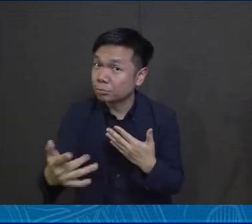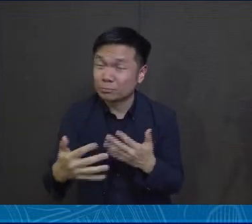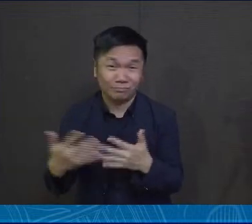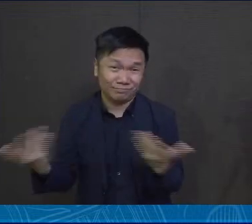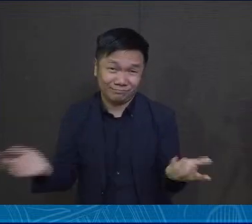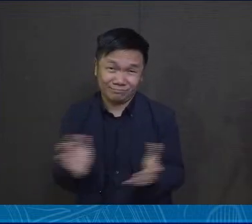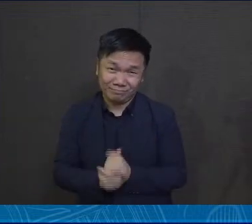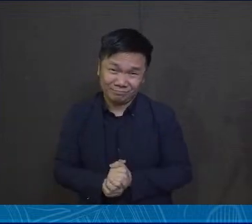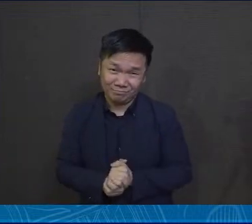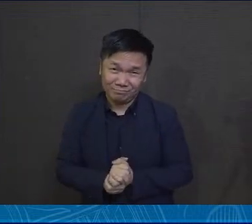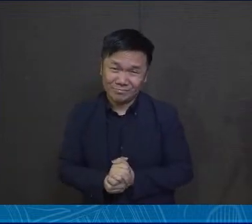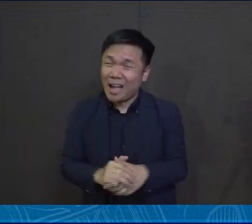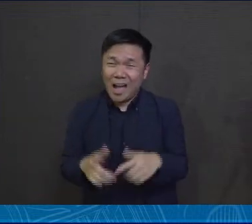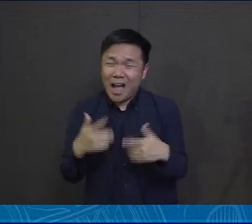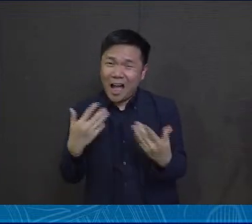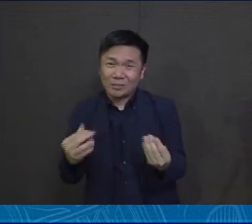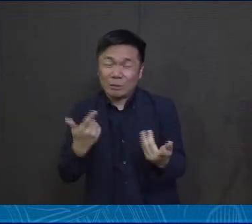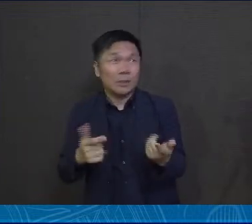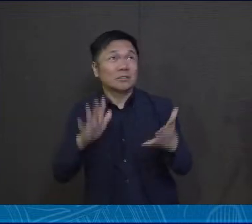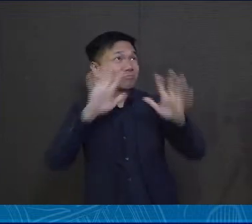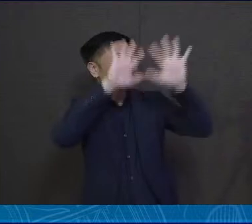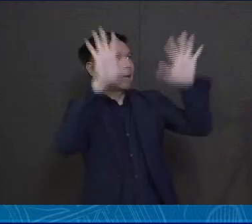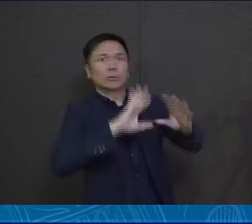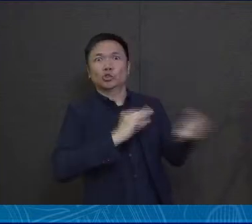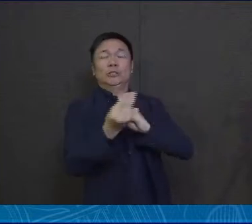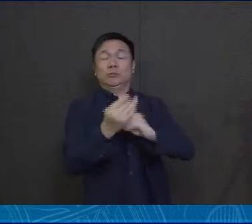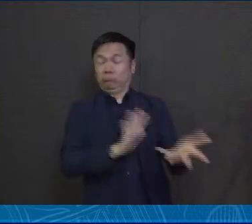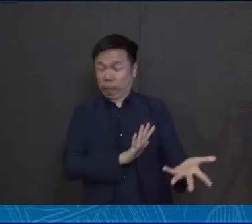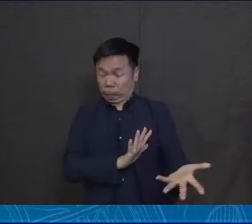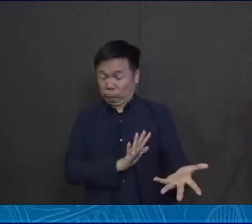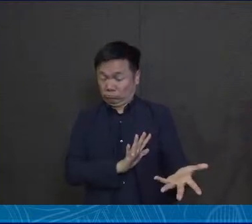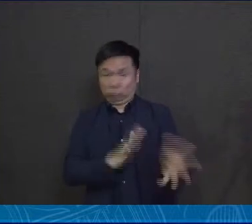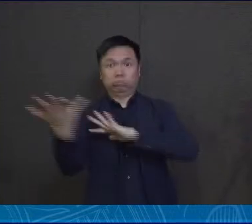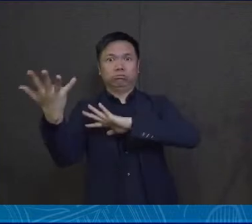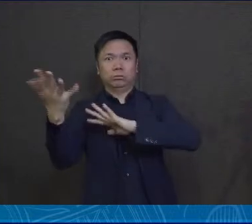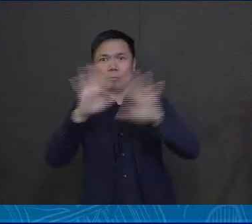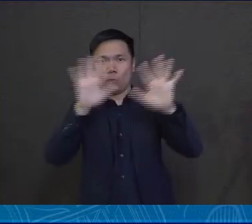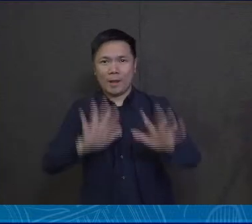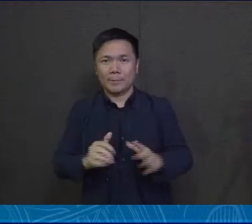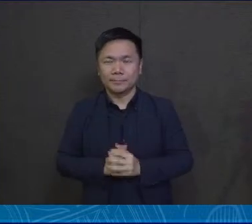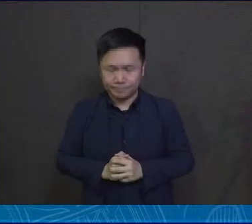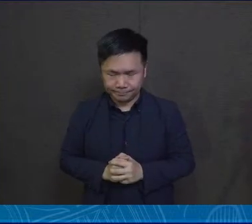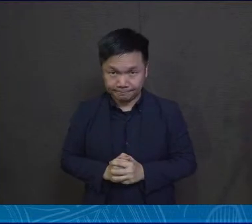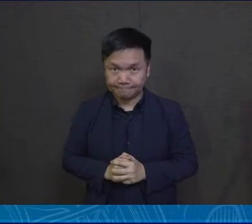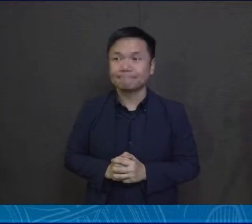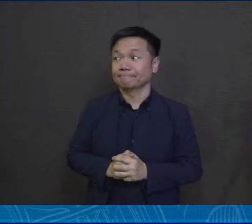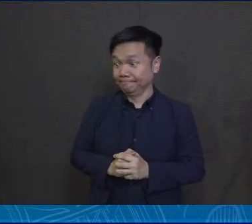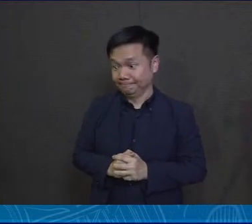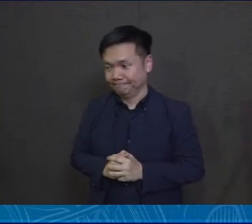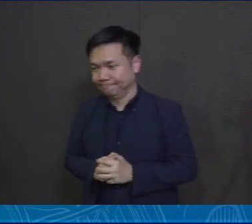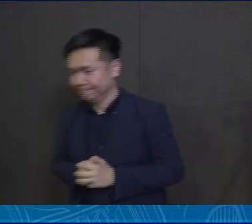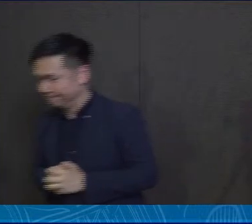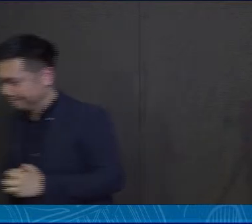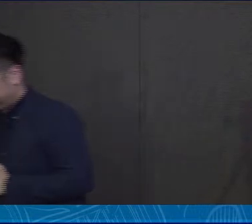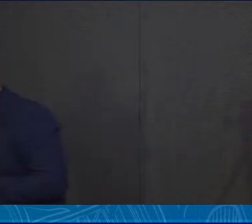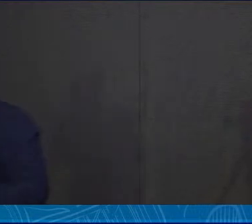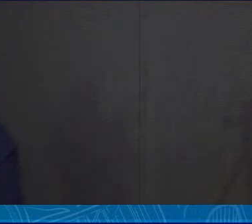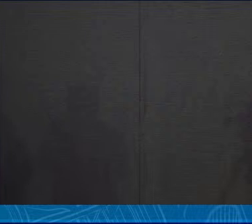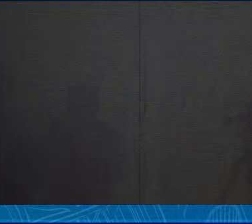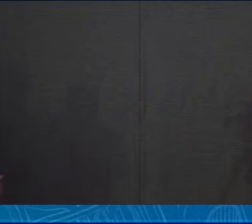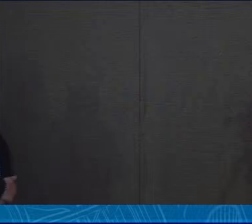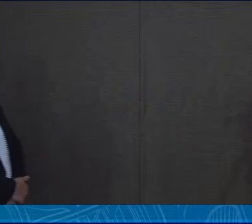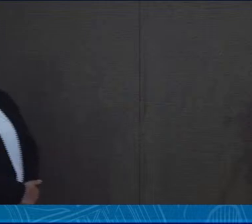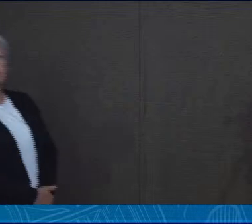this climate change. Thank you very much, sir. I am now looking to the